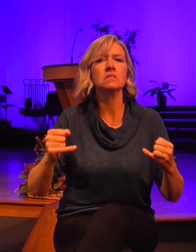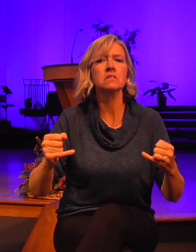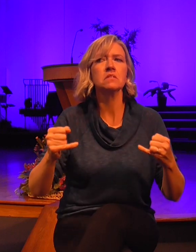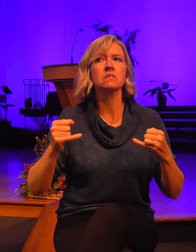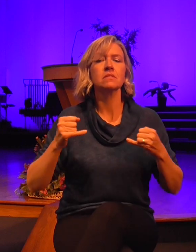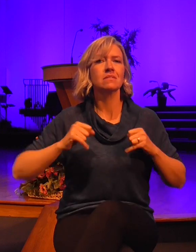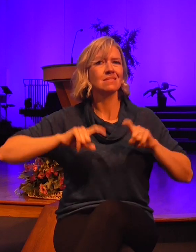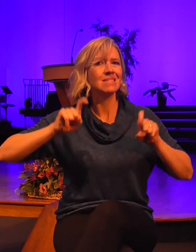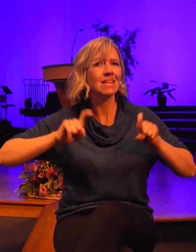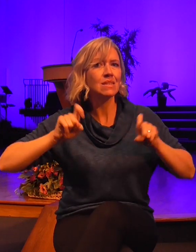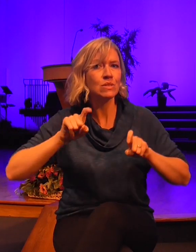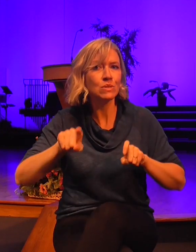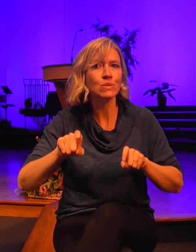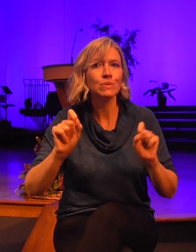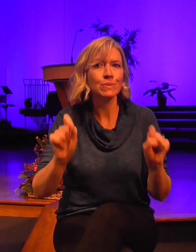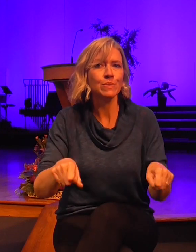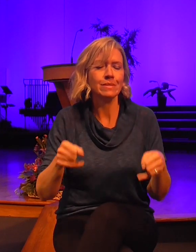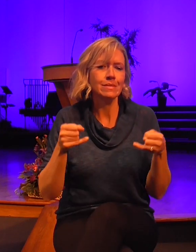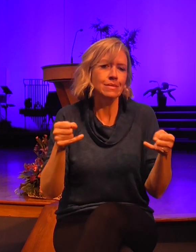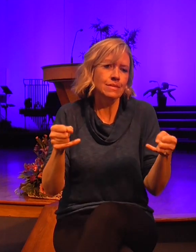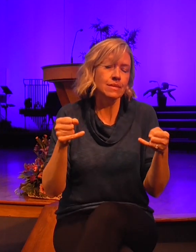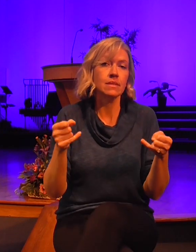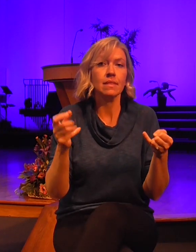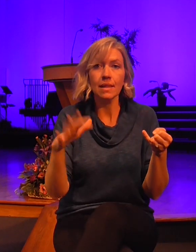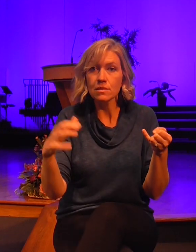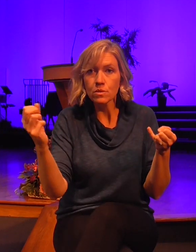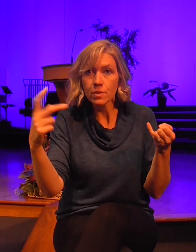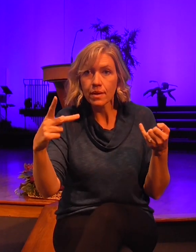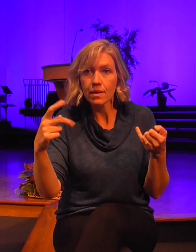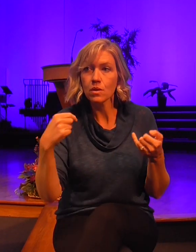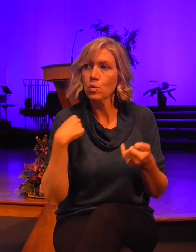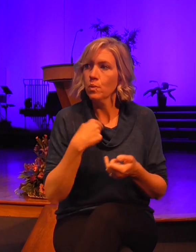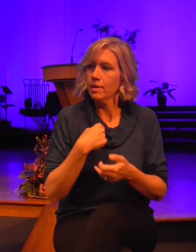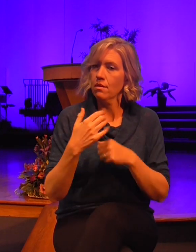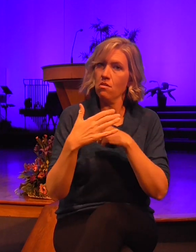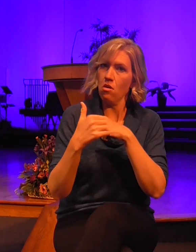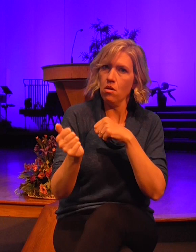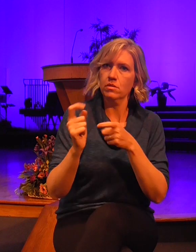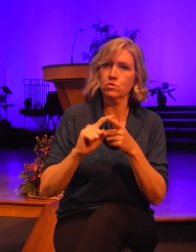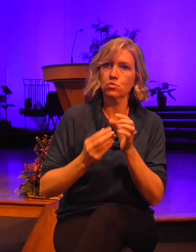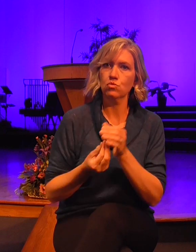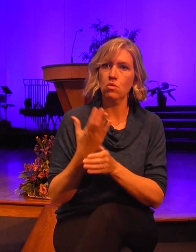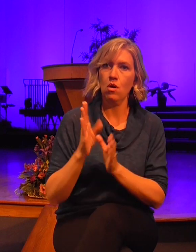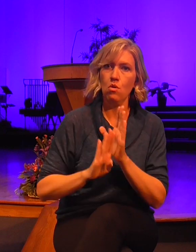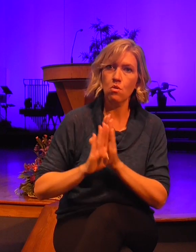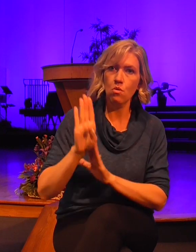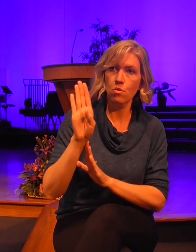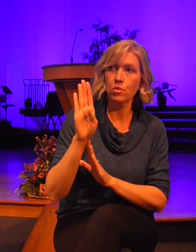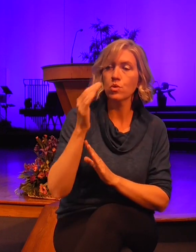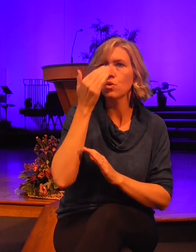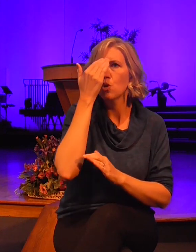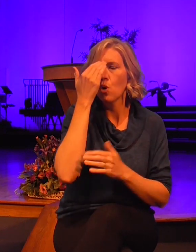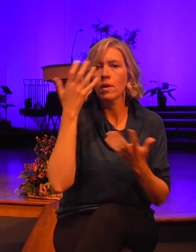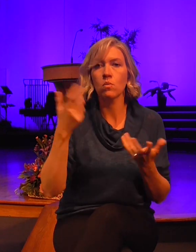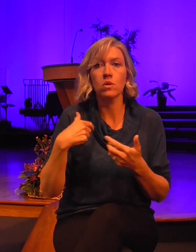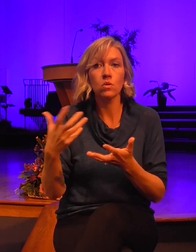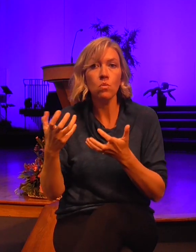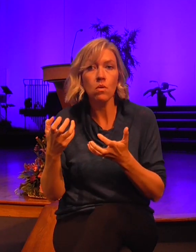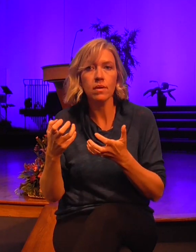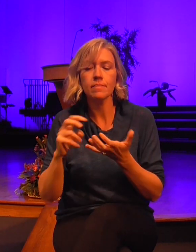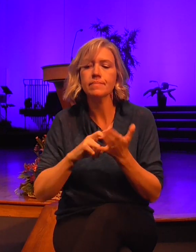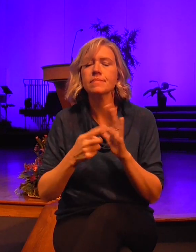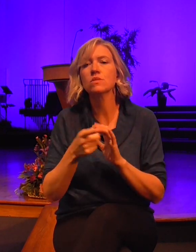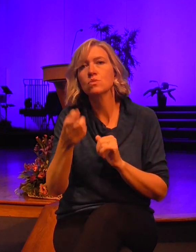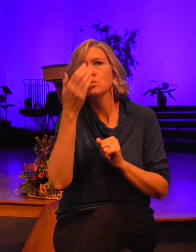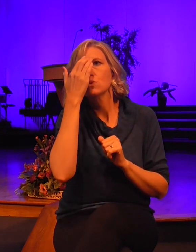test you a little bit, but that's okay, because we're called to grow. And knowing what you want is also knowing the